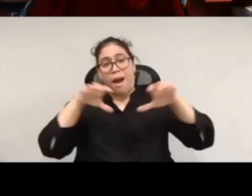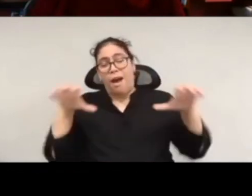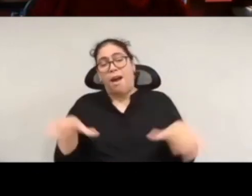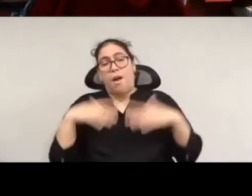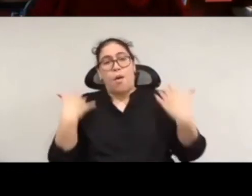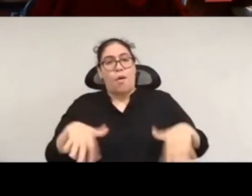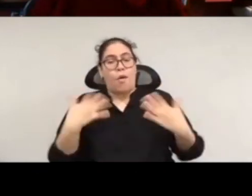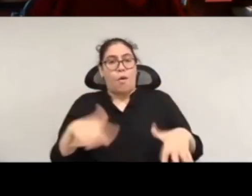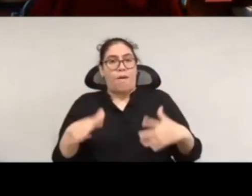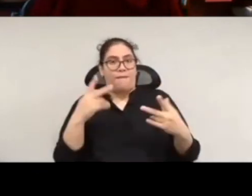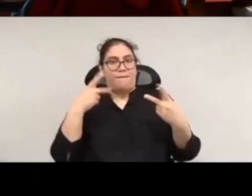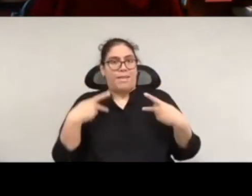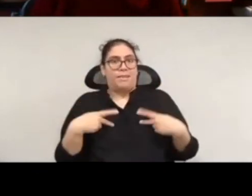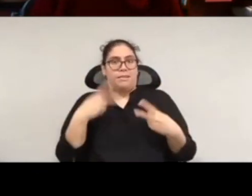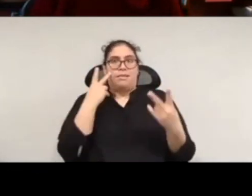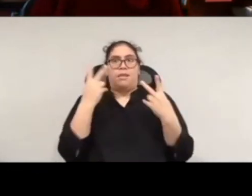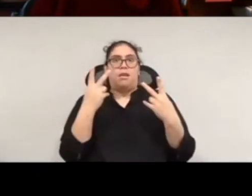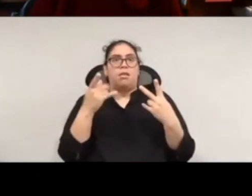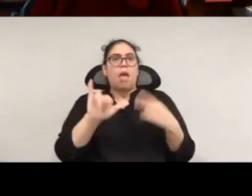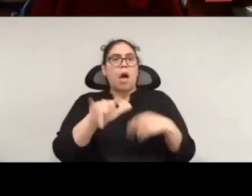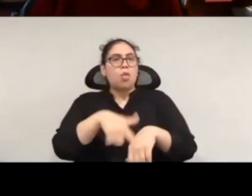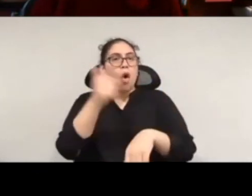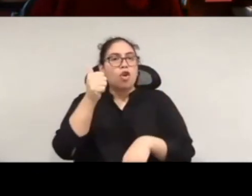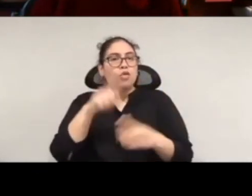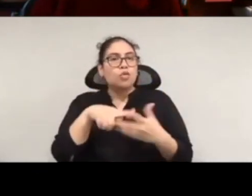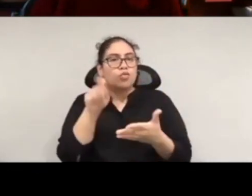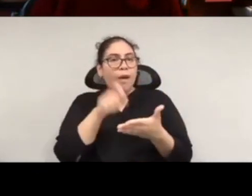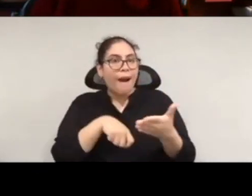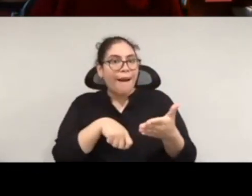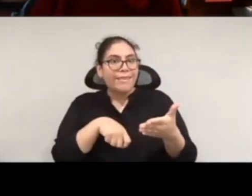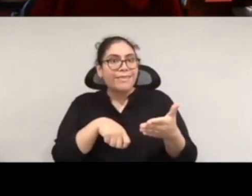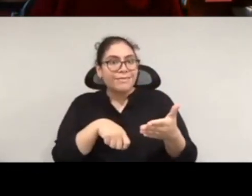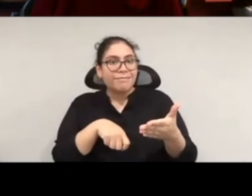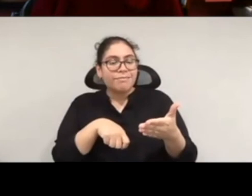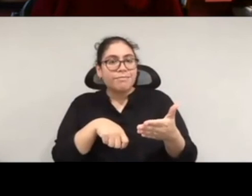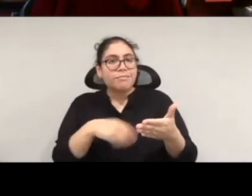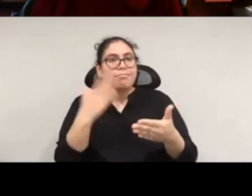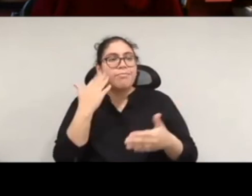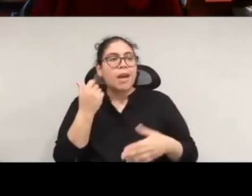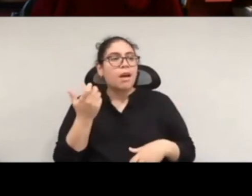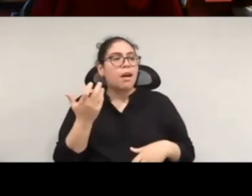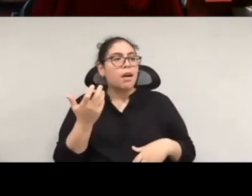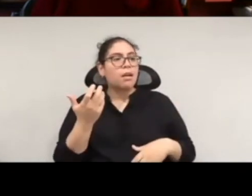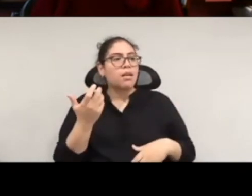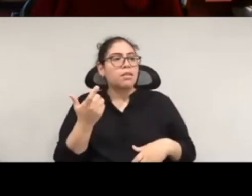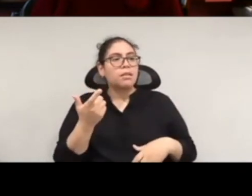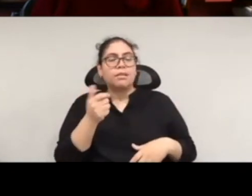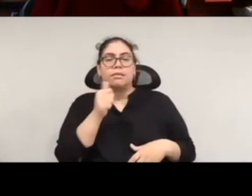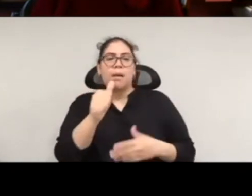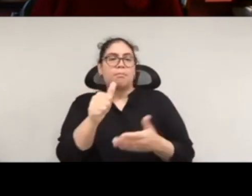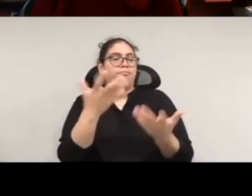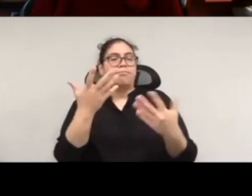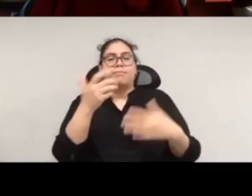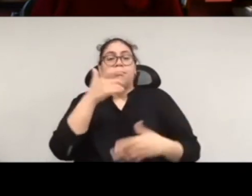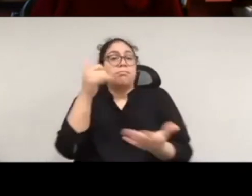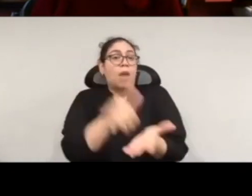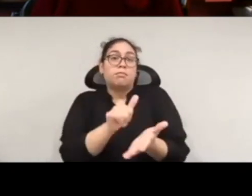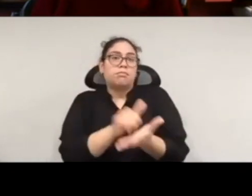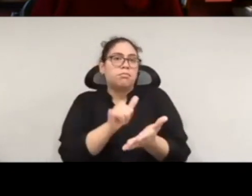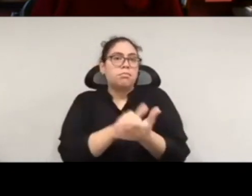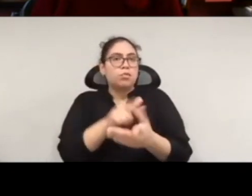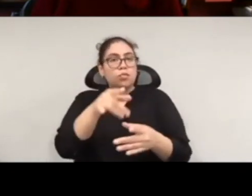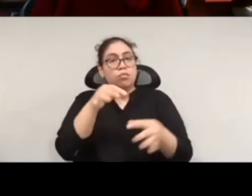takes a lot longer to write those because, you can't, it's not possible to describe every